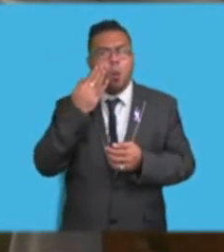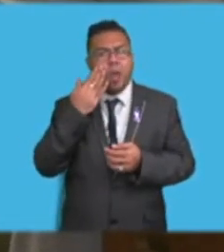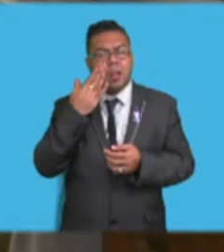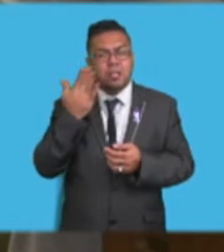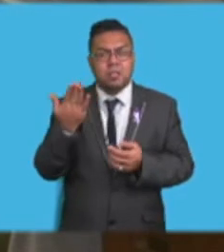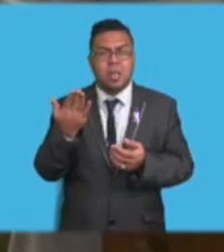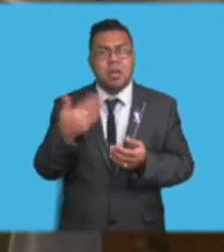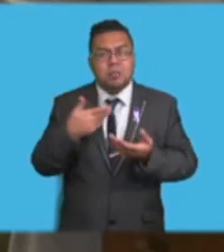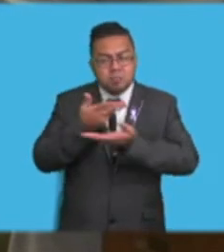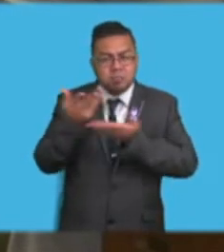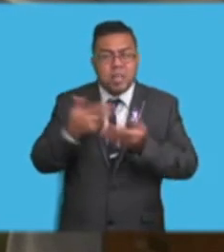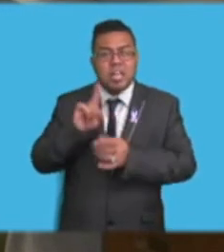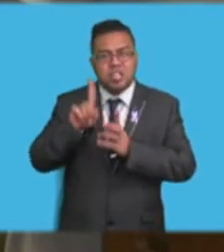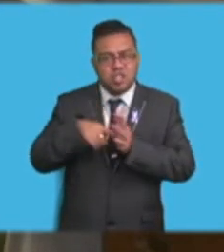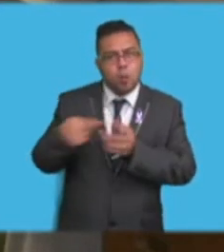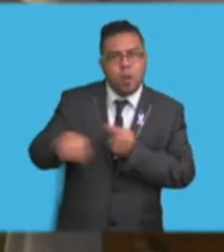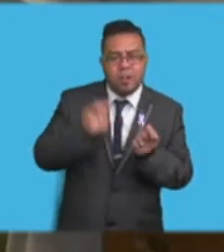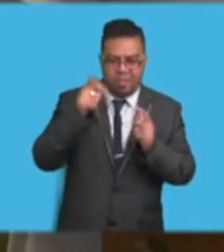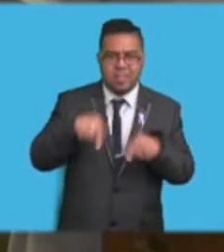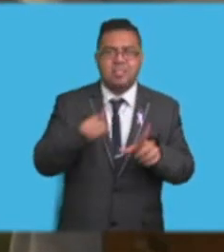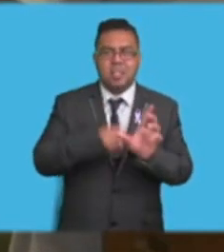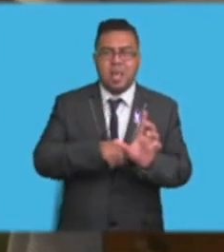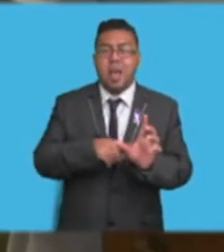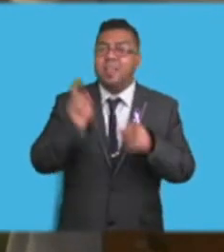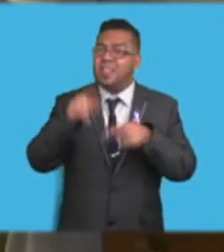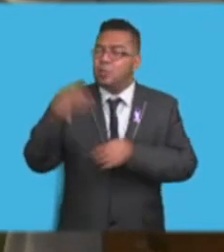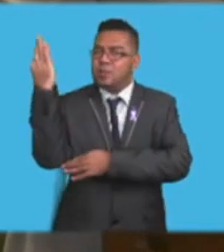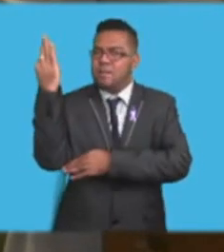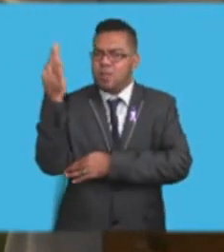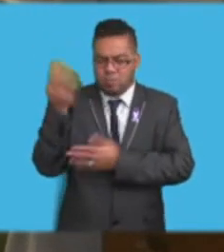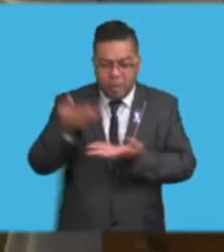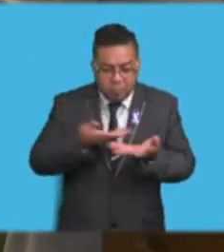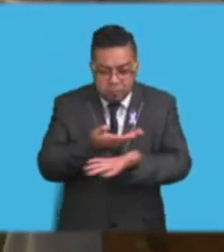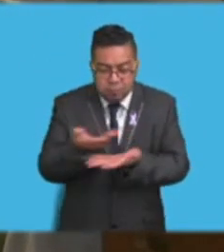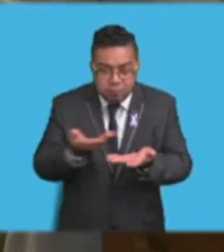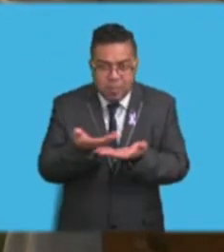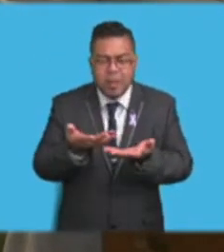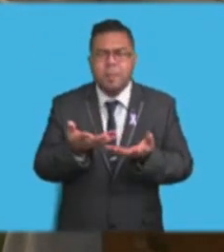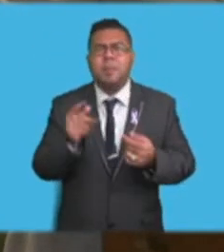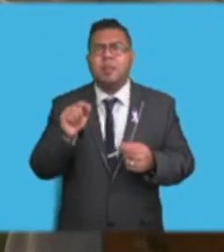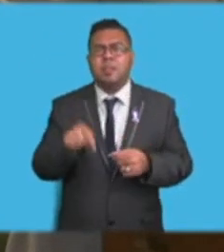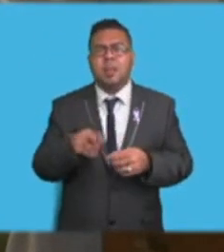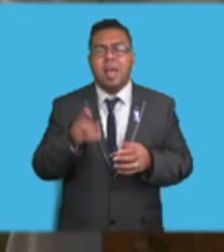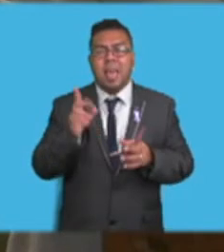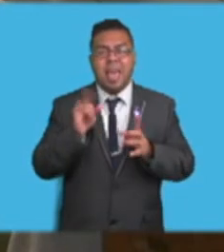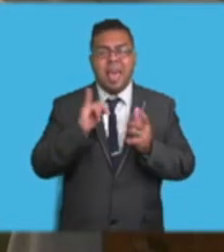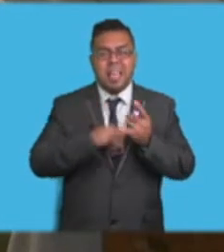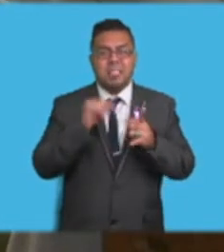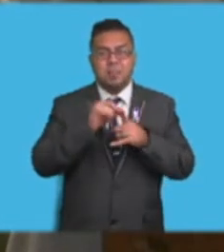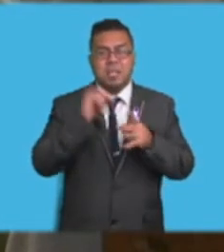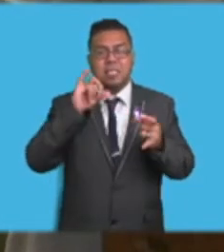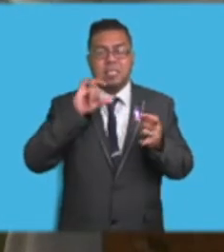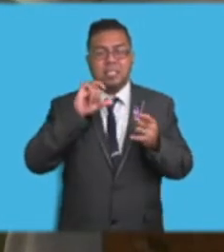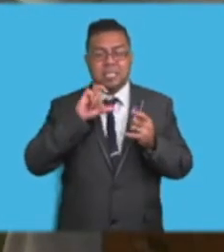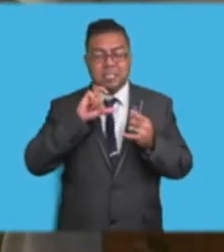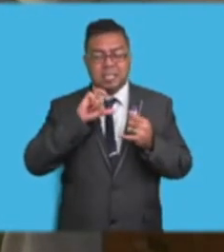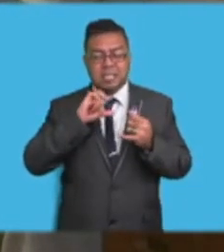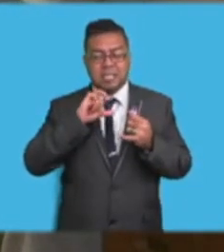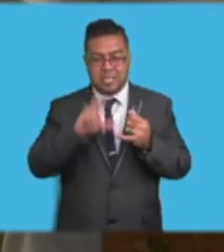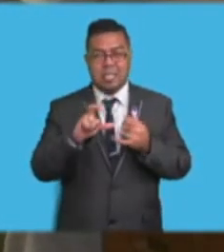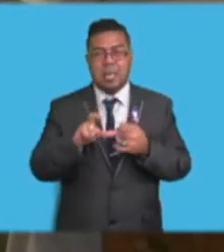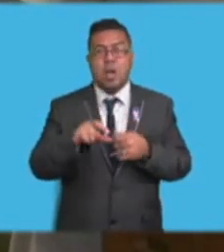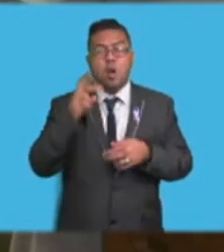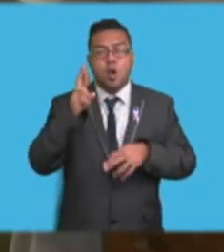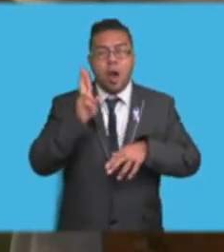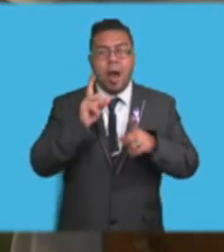workshop in January this year. This was facilitated by the SPC Regional Rights Resource Team and UN Women. I'm